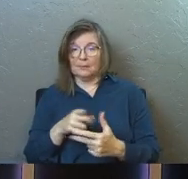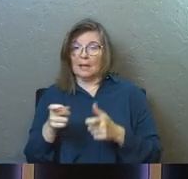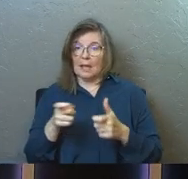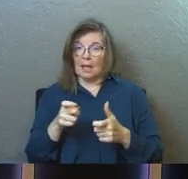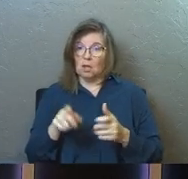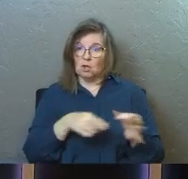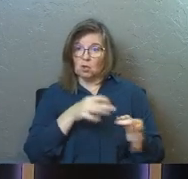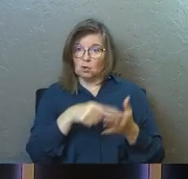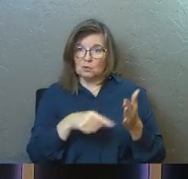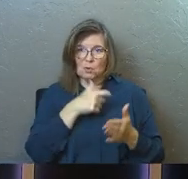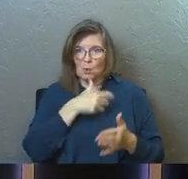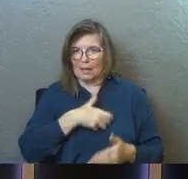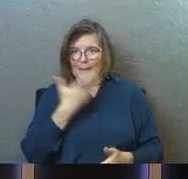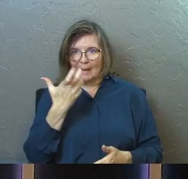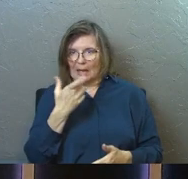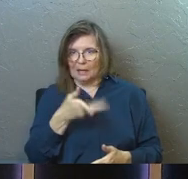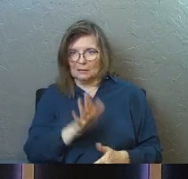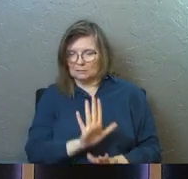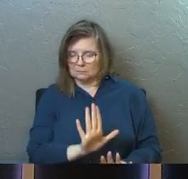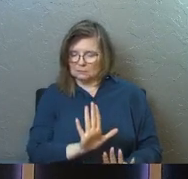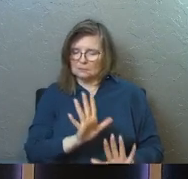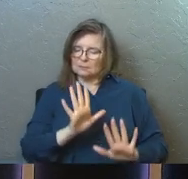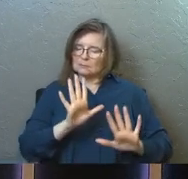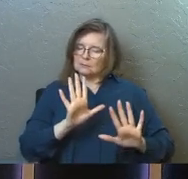you handle critics. Don't get mad, number one.